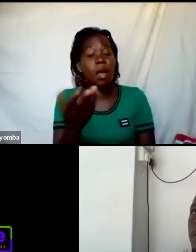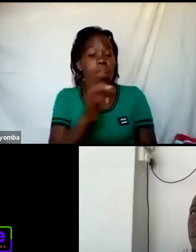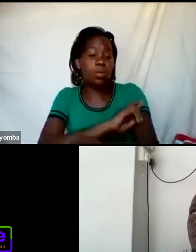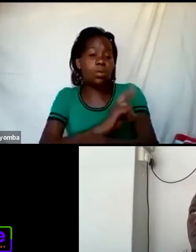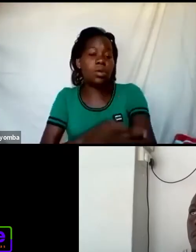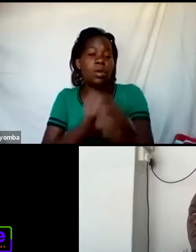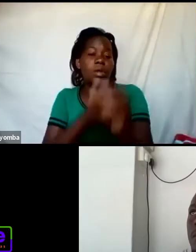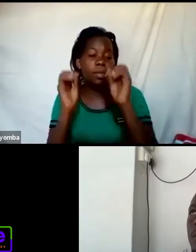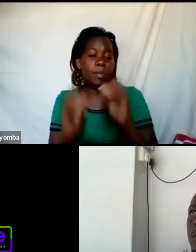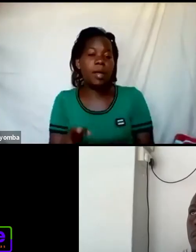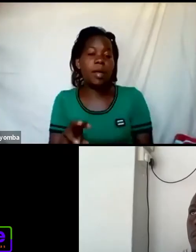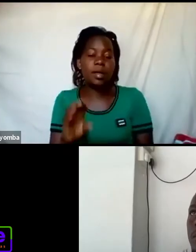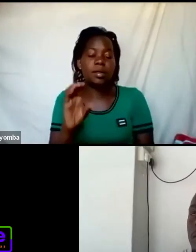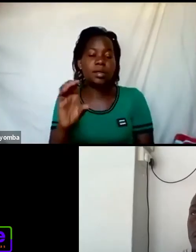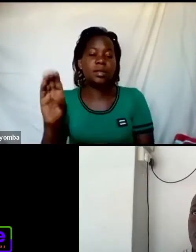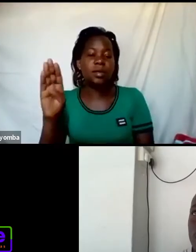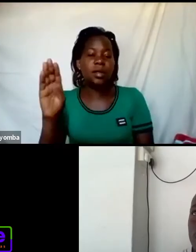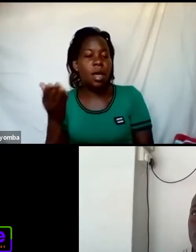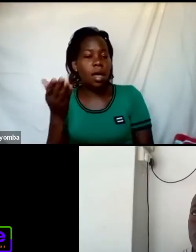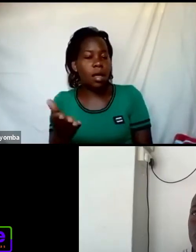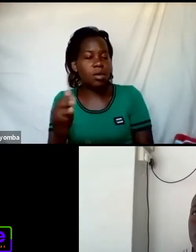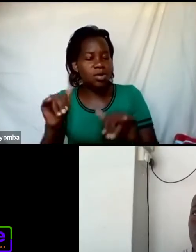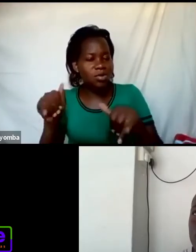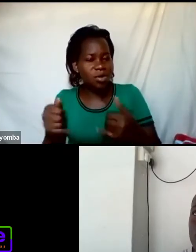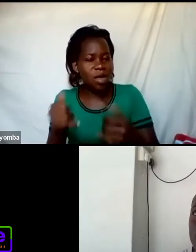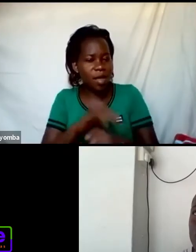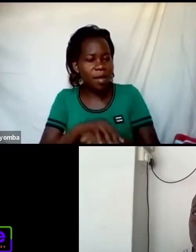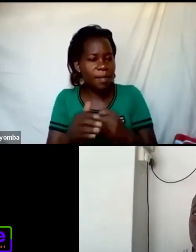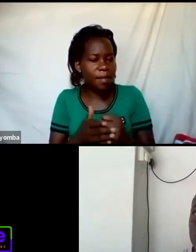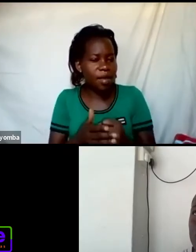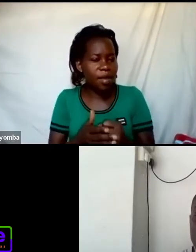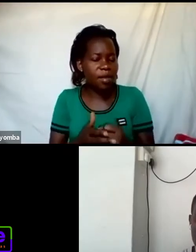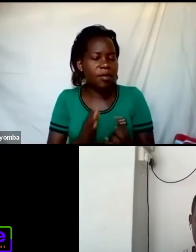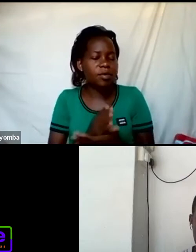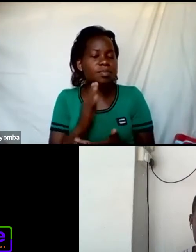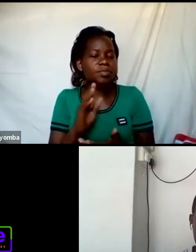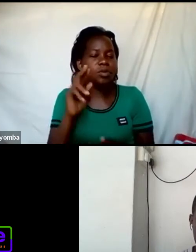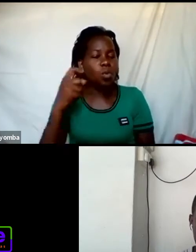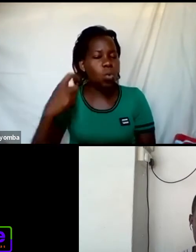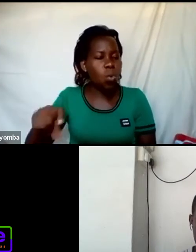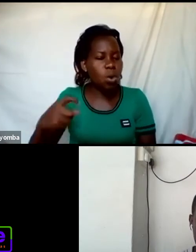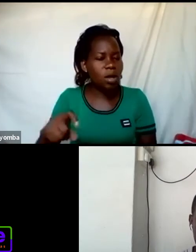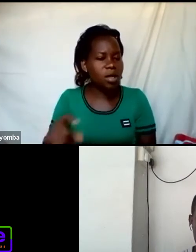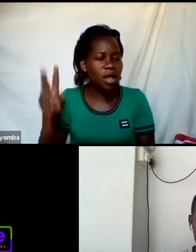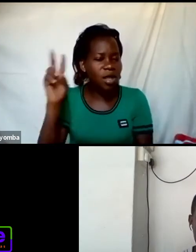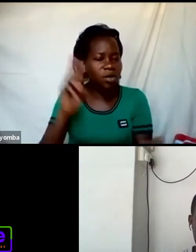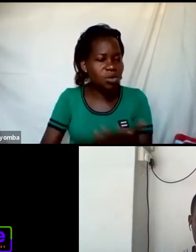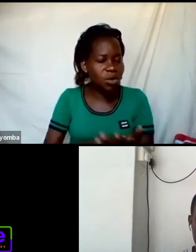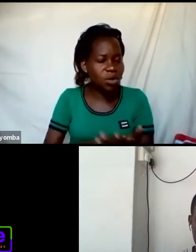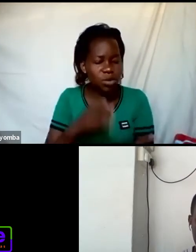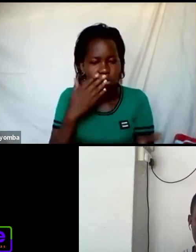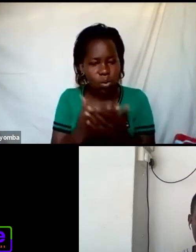still try and make sure that their quality assurance is on point, even when they are making things in their own living room?